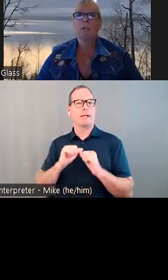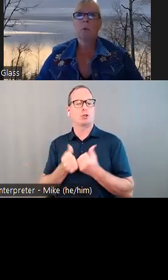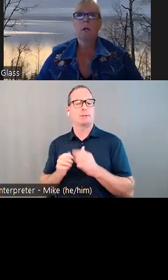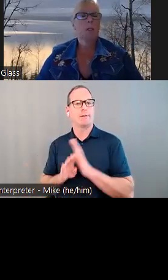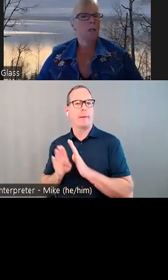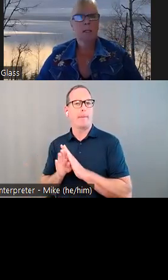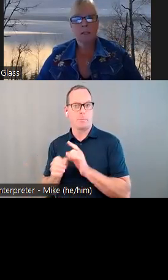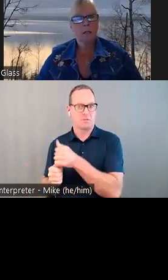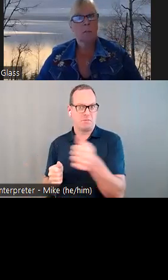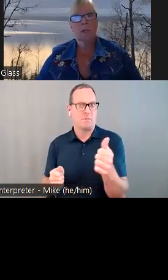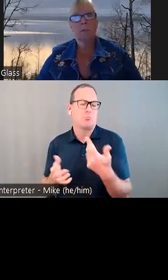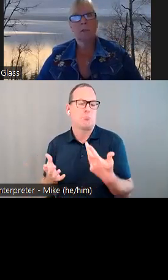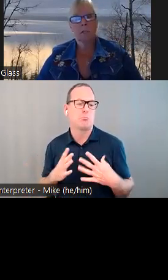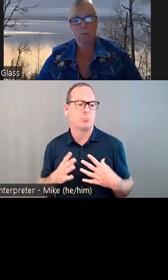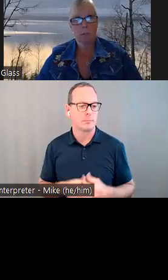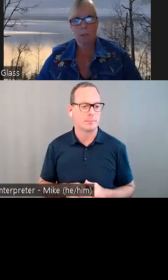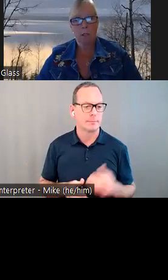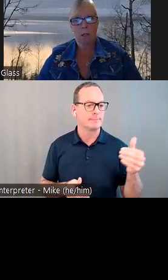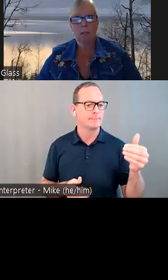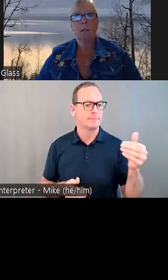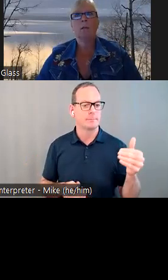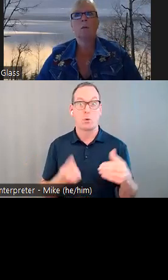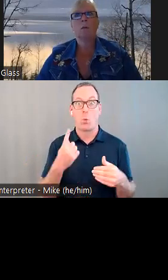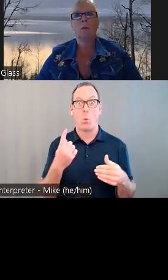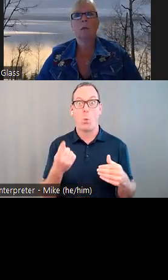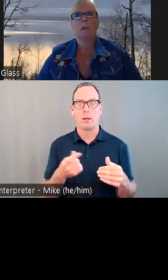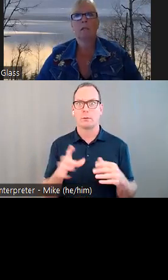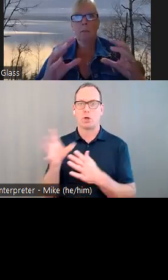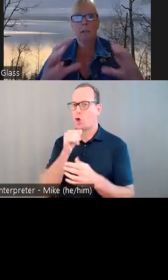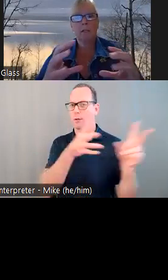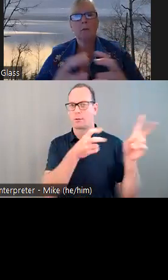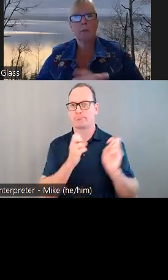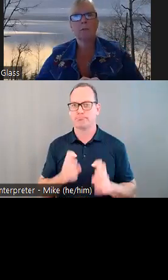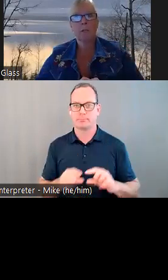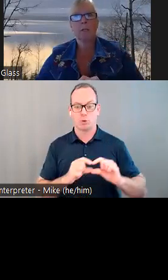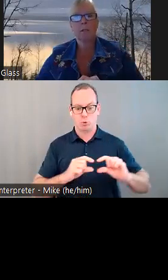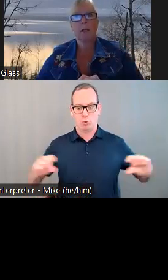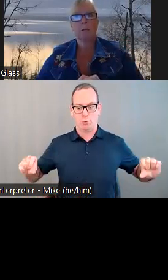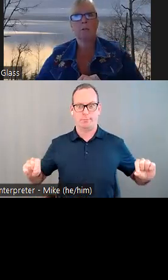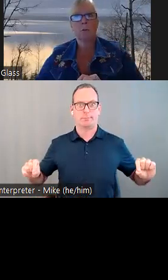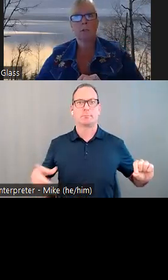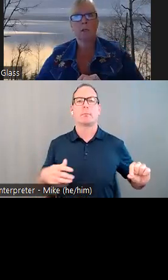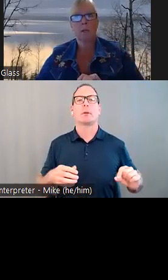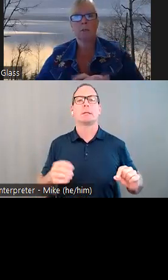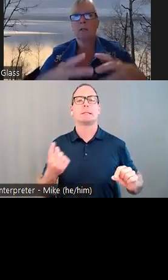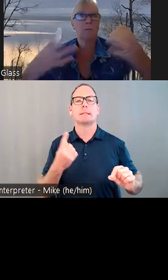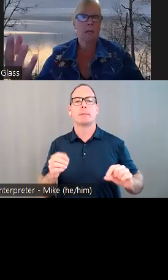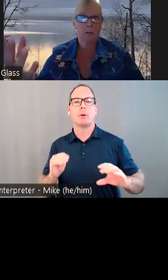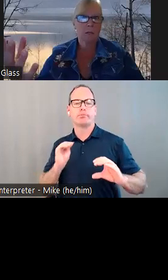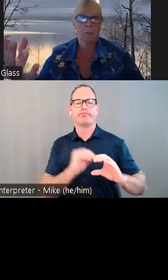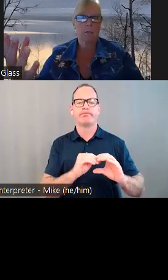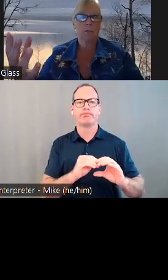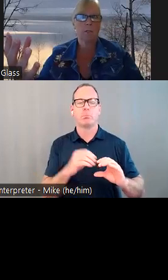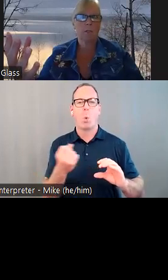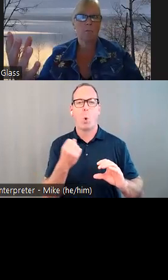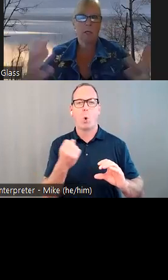There is a spot here that I didn't copy in because it's really long, that is a placeholder for the learner gains scores and measures if that ever